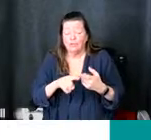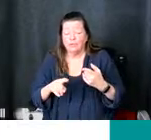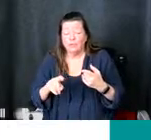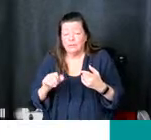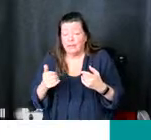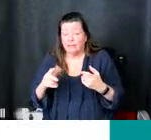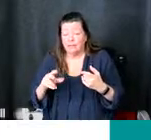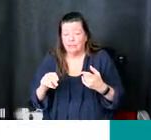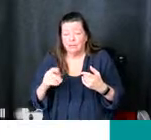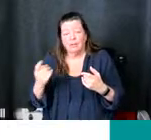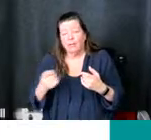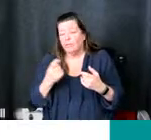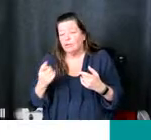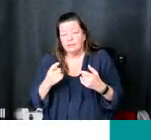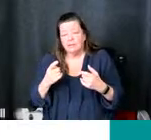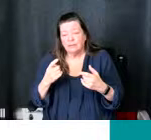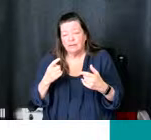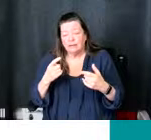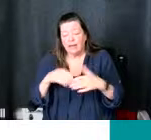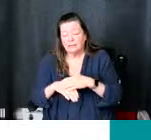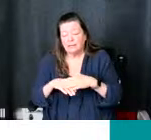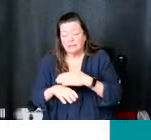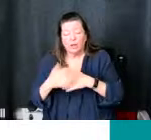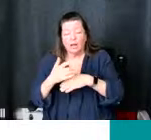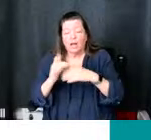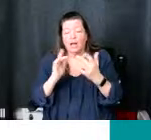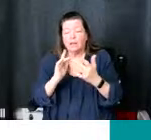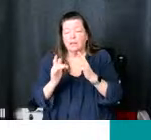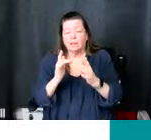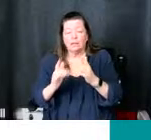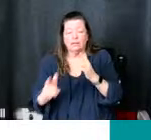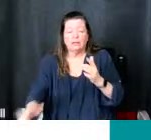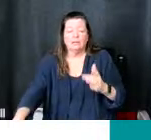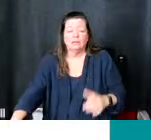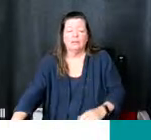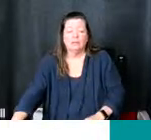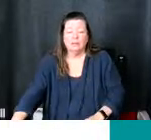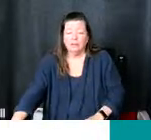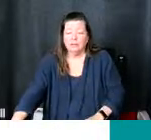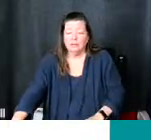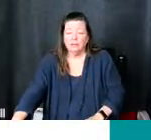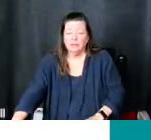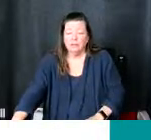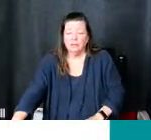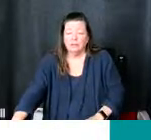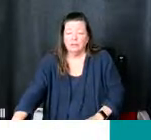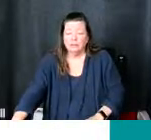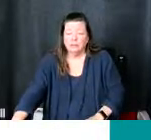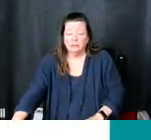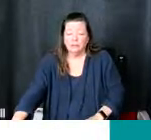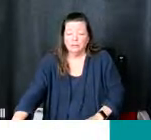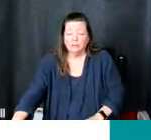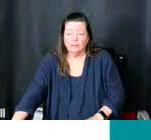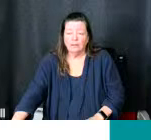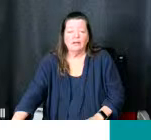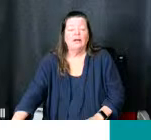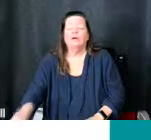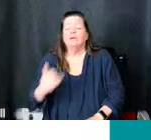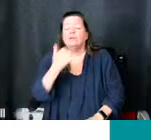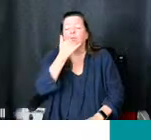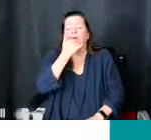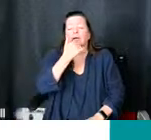online. Okay. That time has changed from. Yeah, we need to update that. Okay, let's change to 9 to 10. So